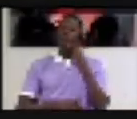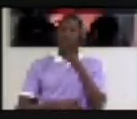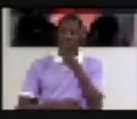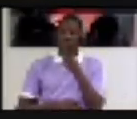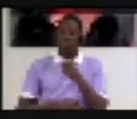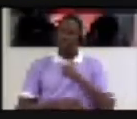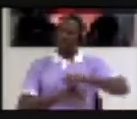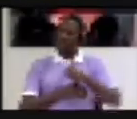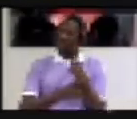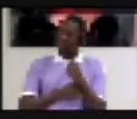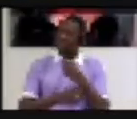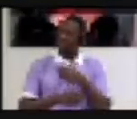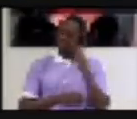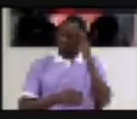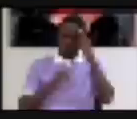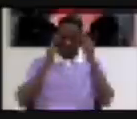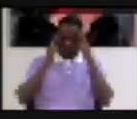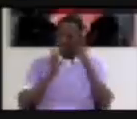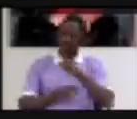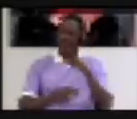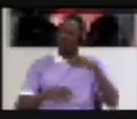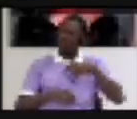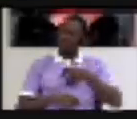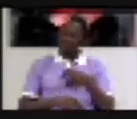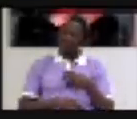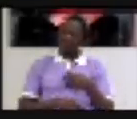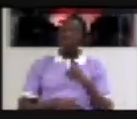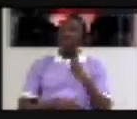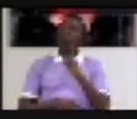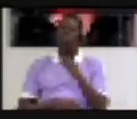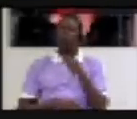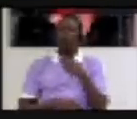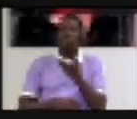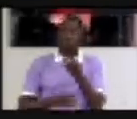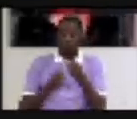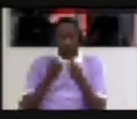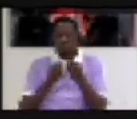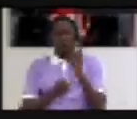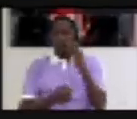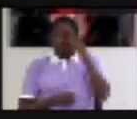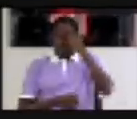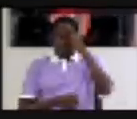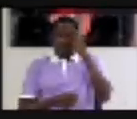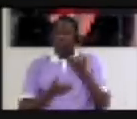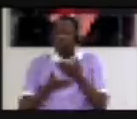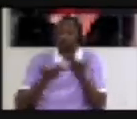the suggestions that you run for political office, can you tell us the reasons why?